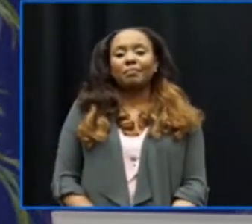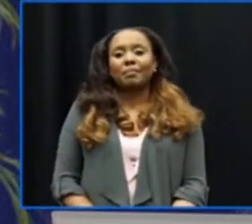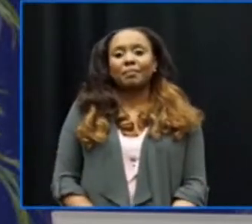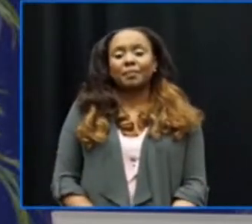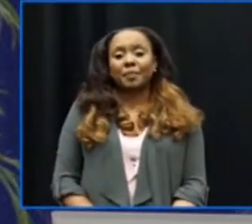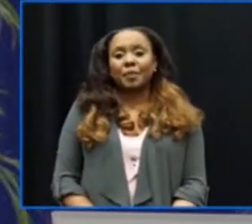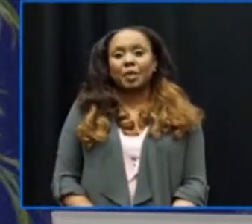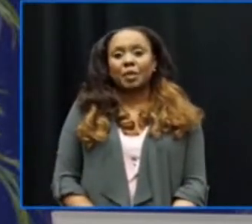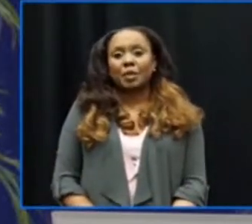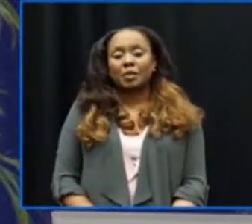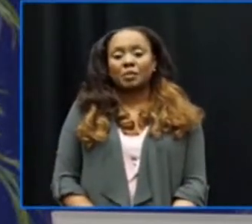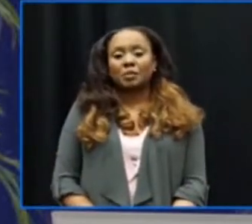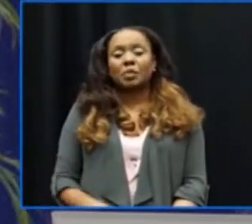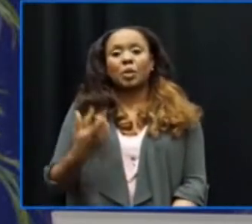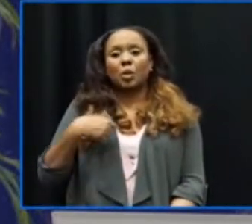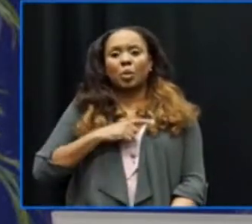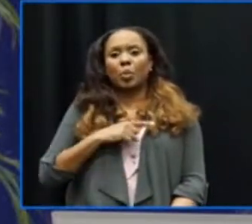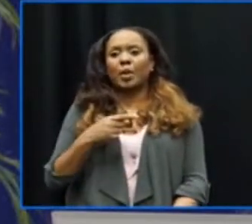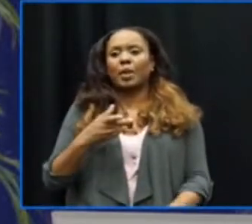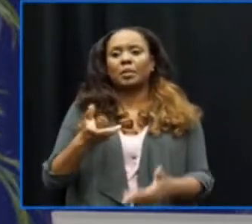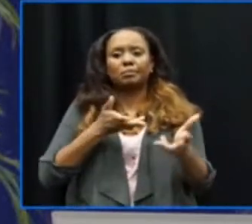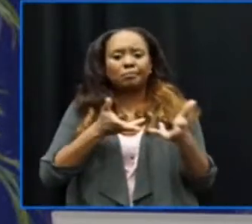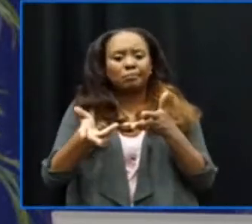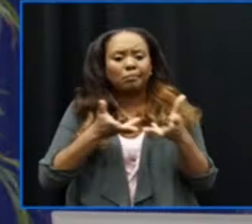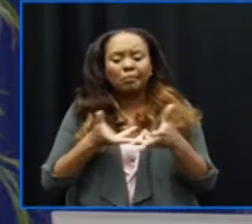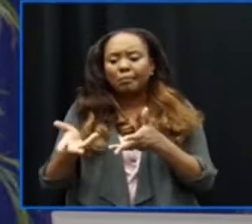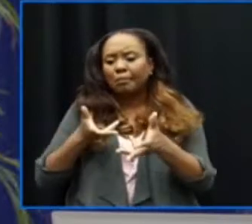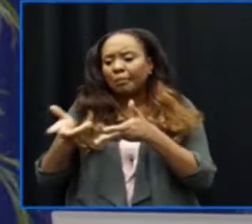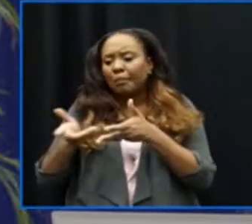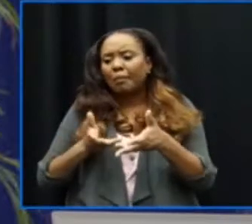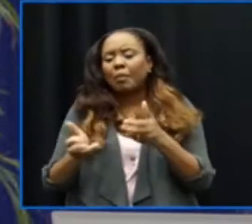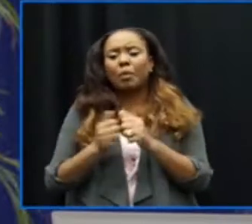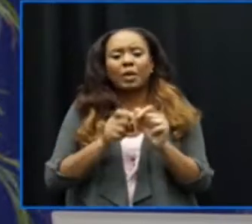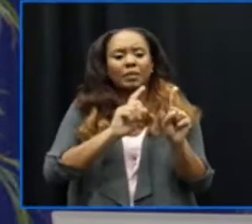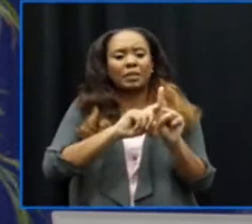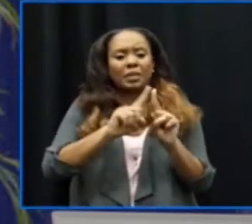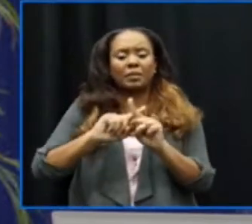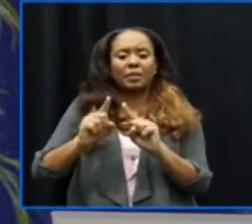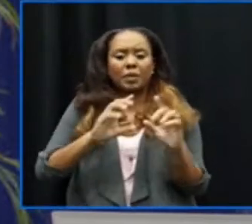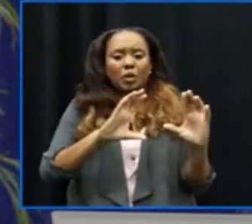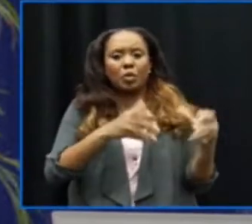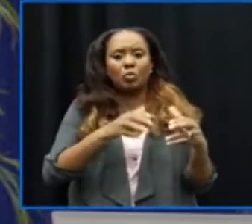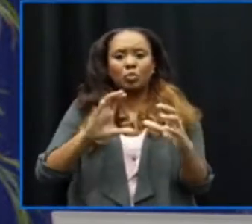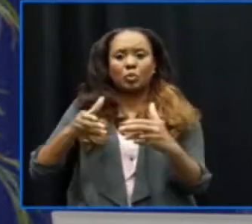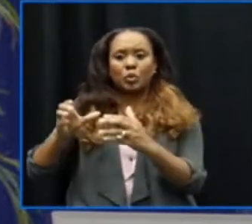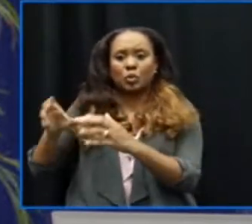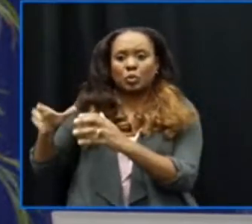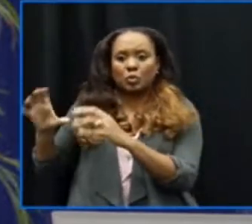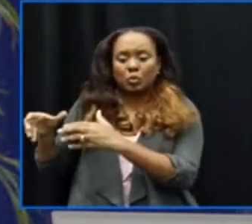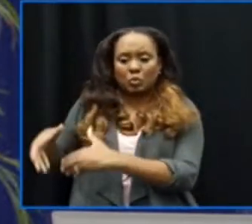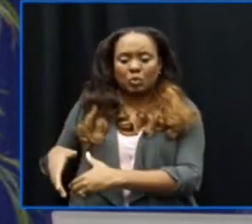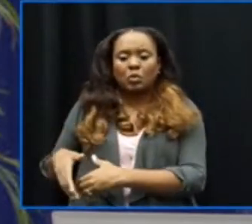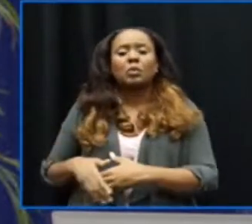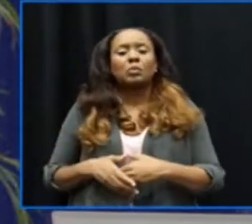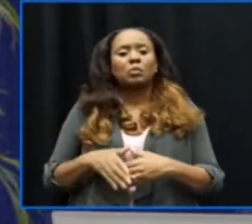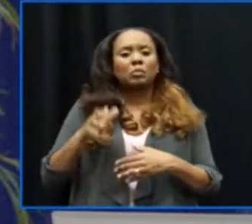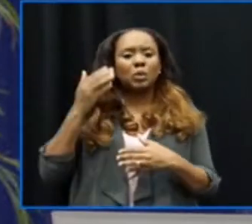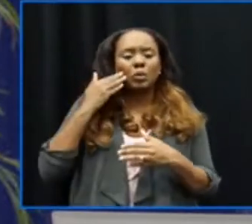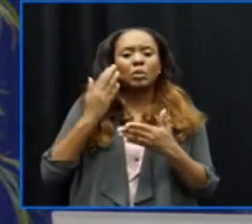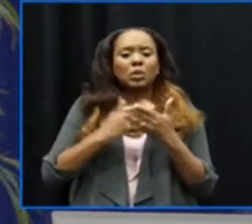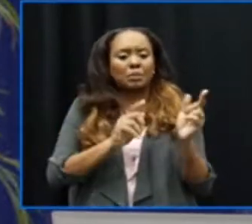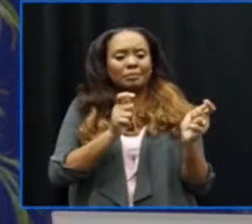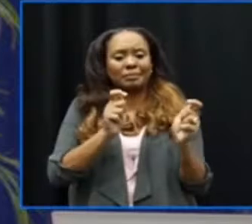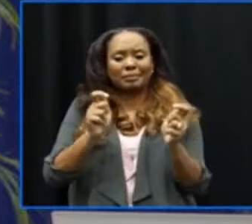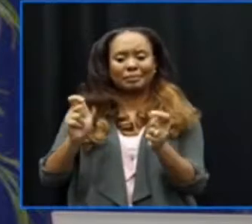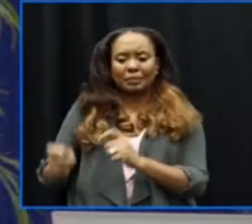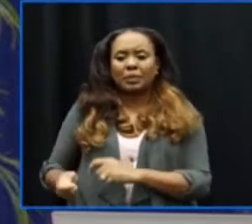we have spoken to different groups, everyone is aware of operational improvements that can and do need to be made. We spoke with the